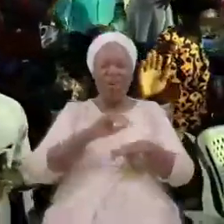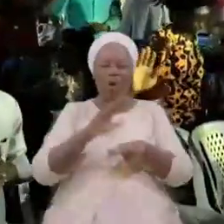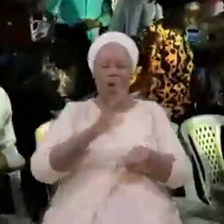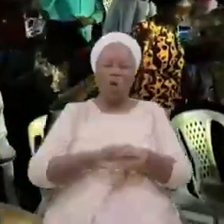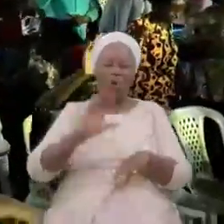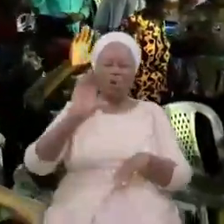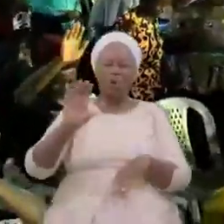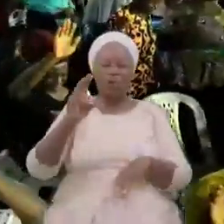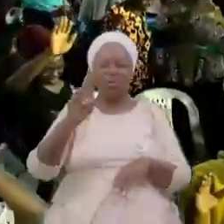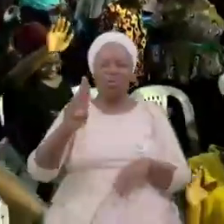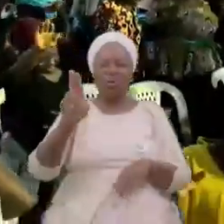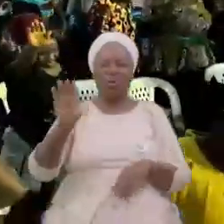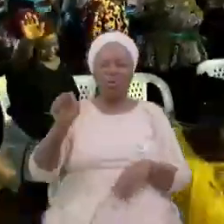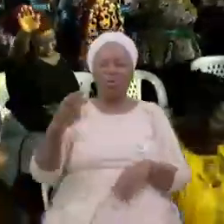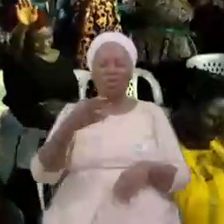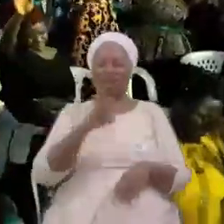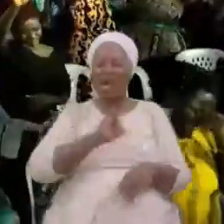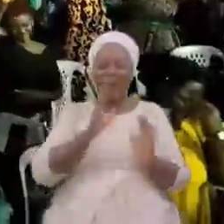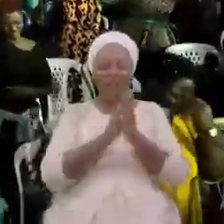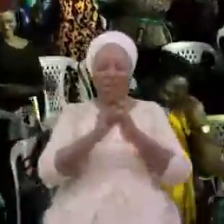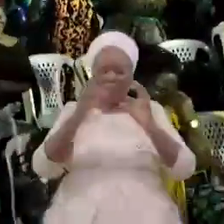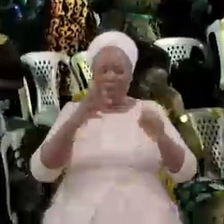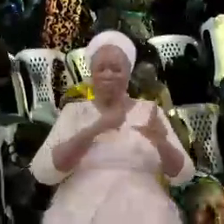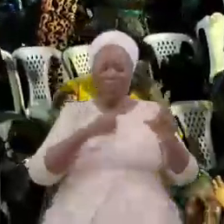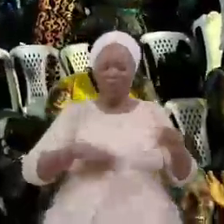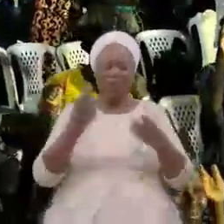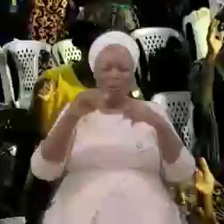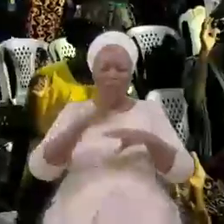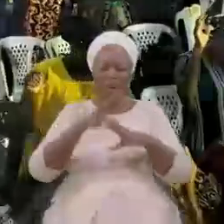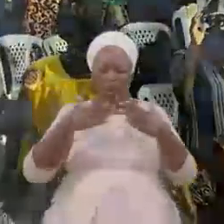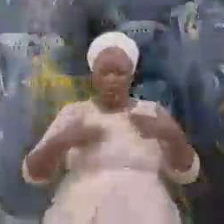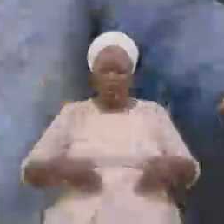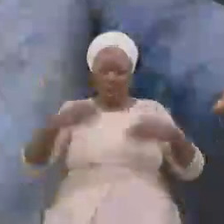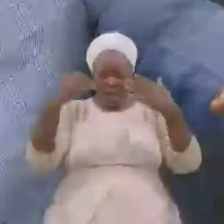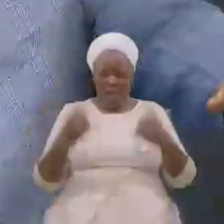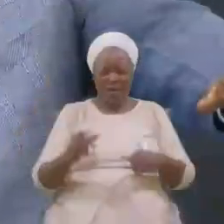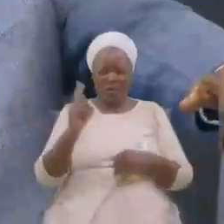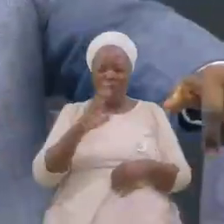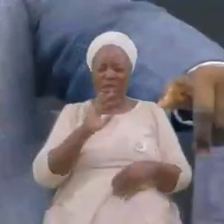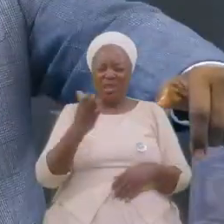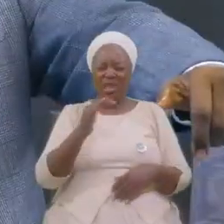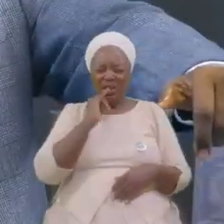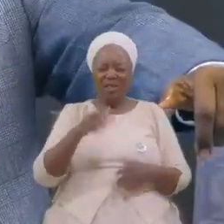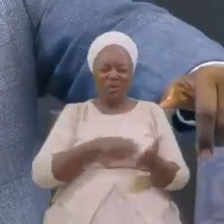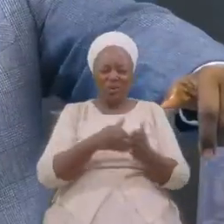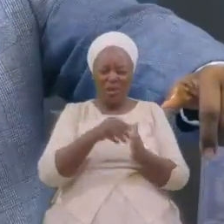come upon your body right now. Where there is weakness, I command